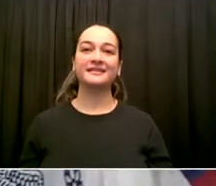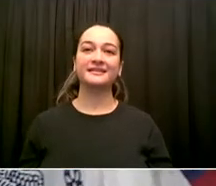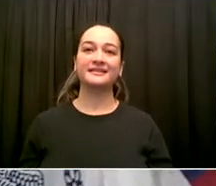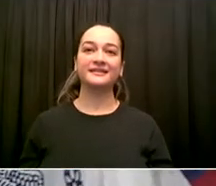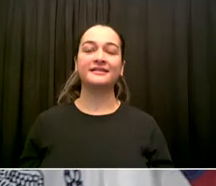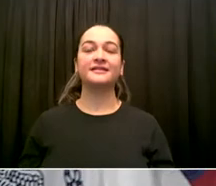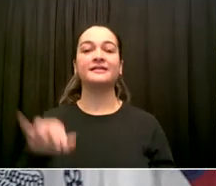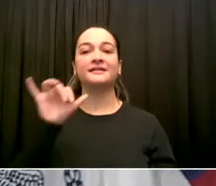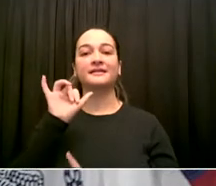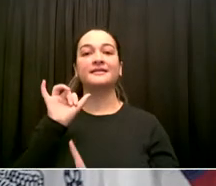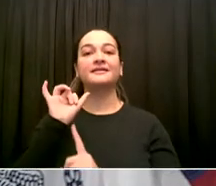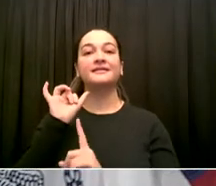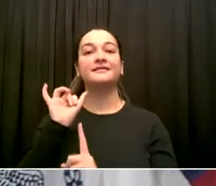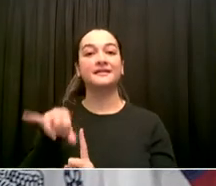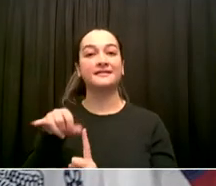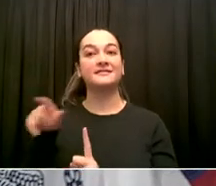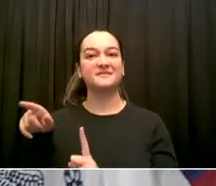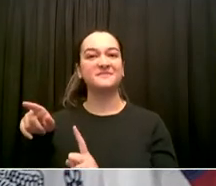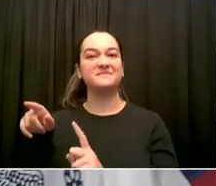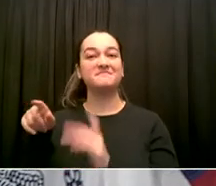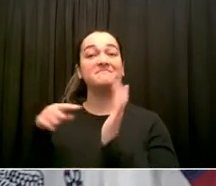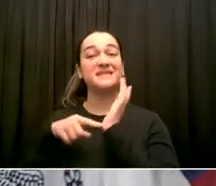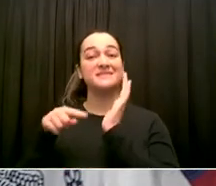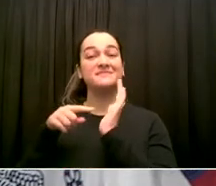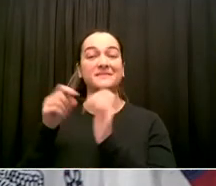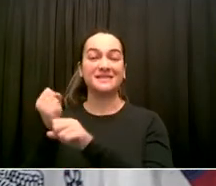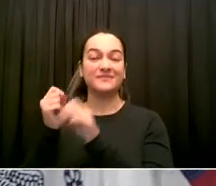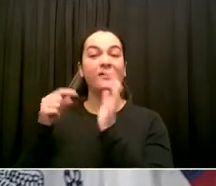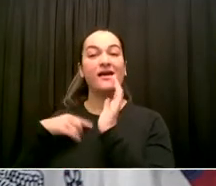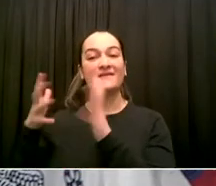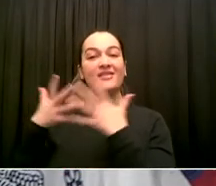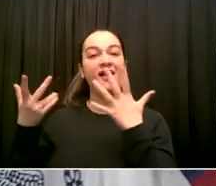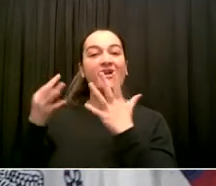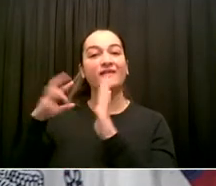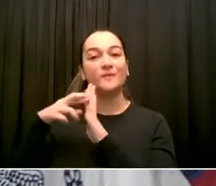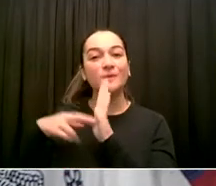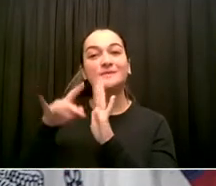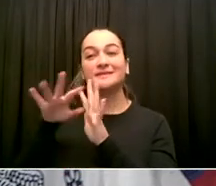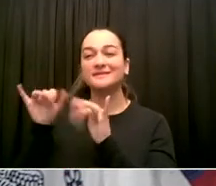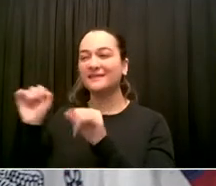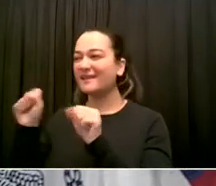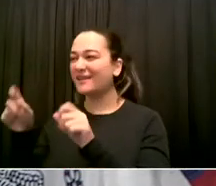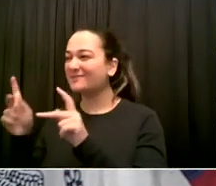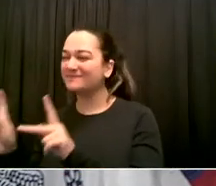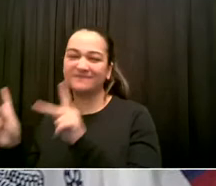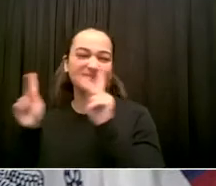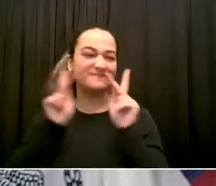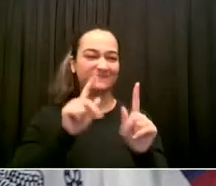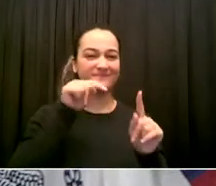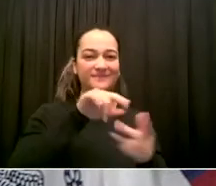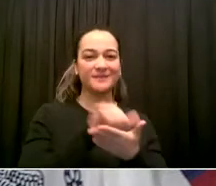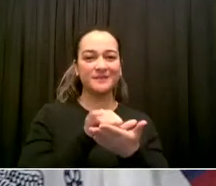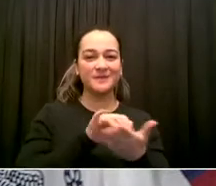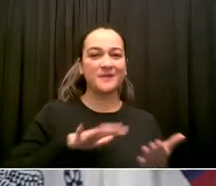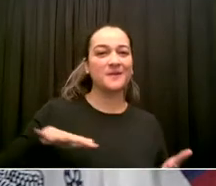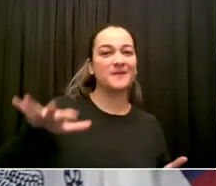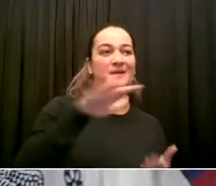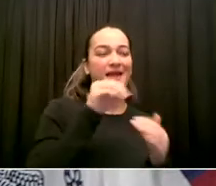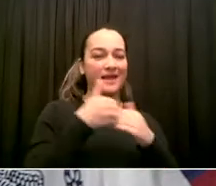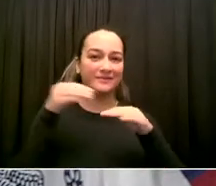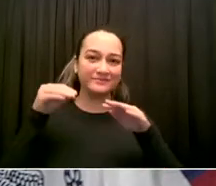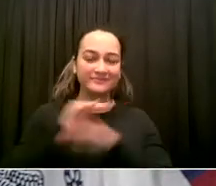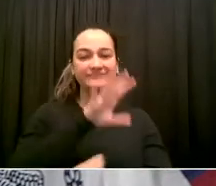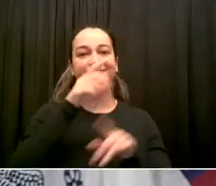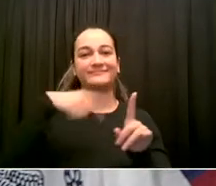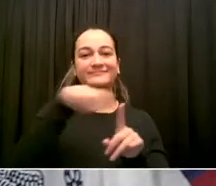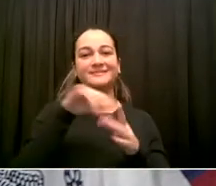of awesome power. It is going to be something that will fuel a recovery for all of us. There's no question. Seeing the ball leave the ballpark because